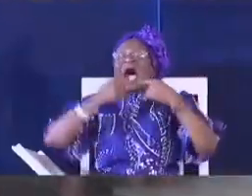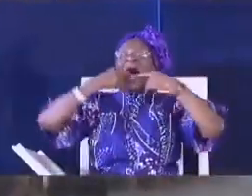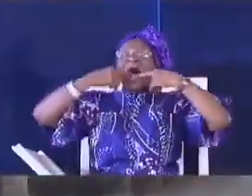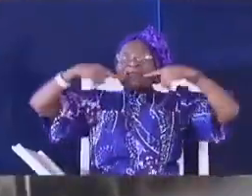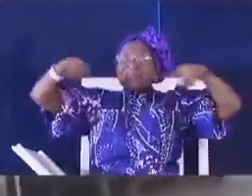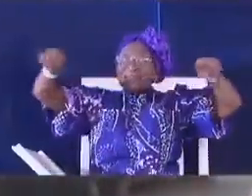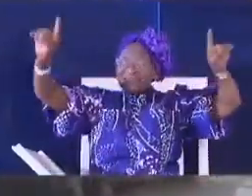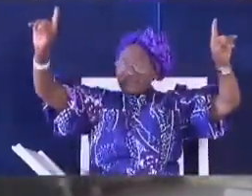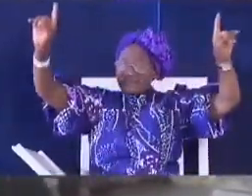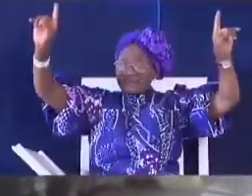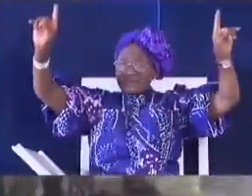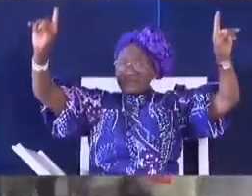Every curse